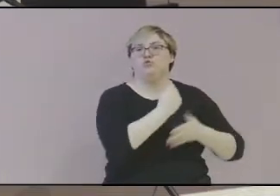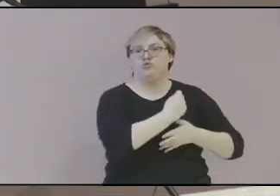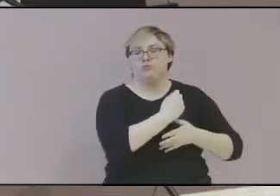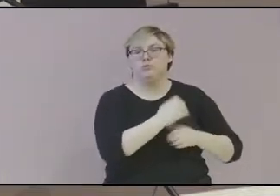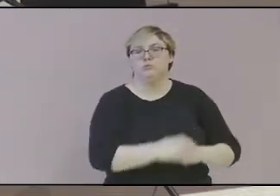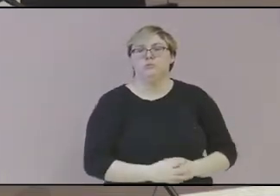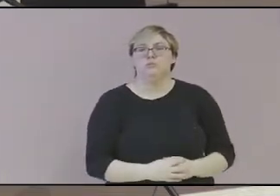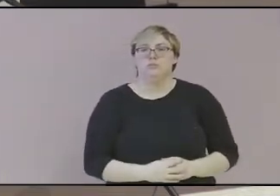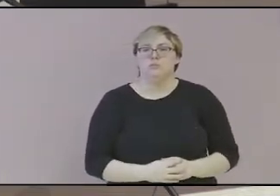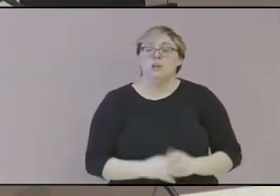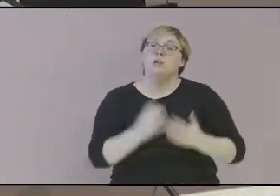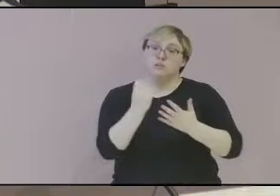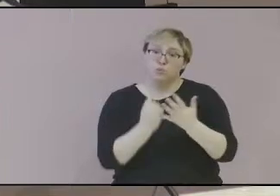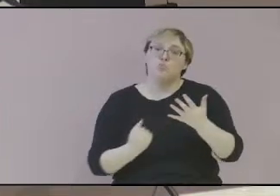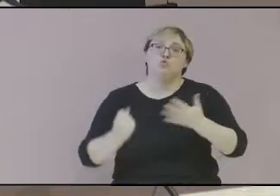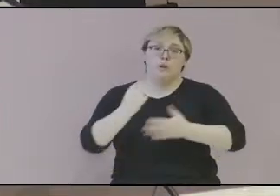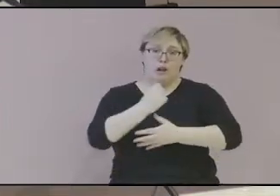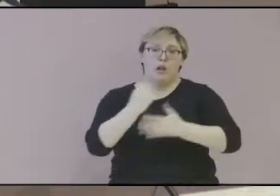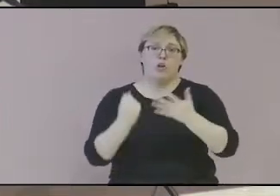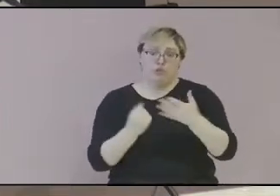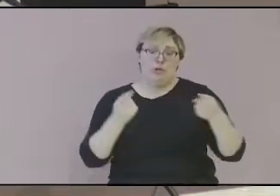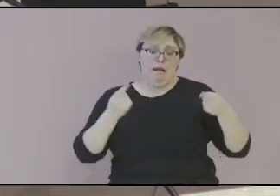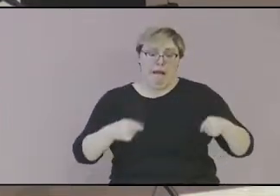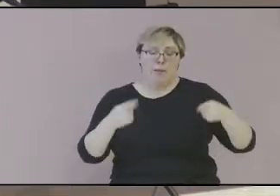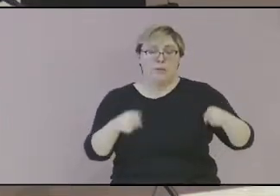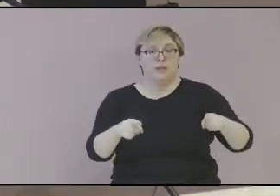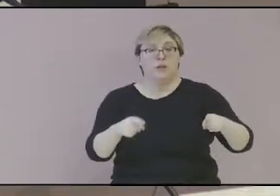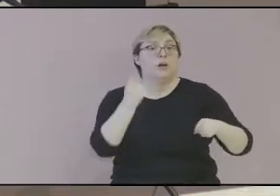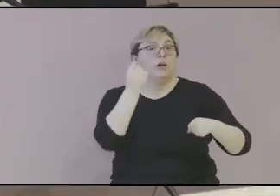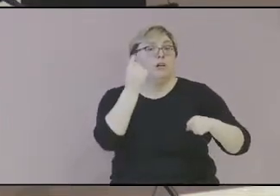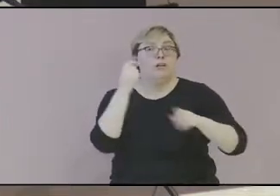was sometimes ad hoc, and it was sometimes state-directed.